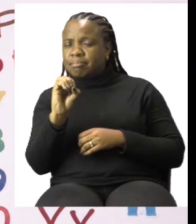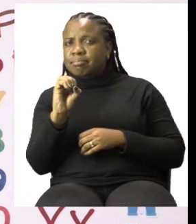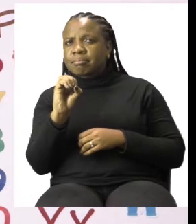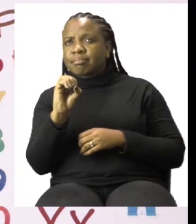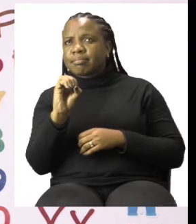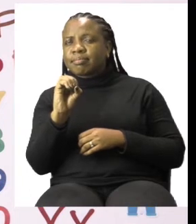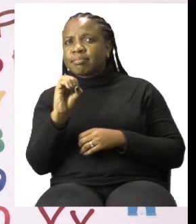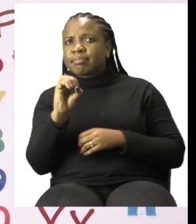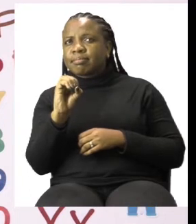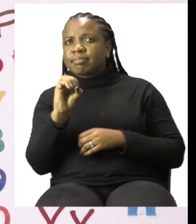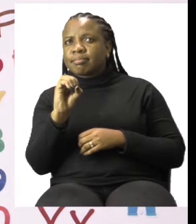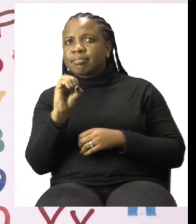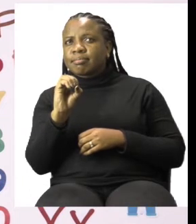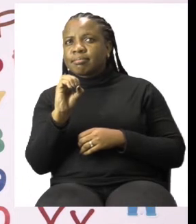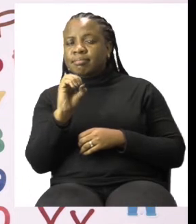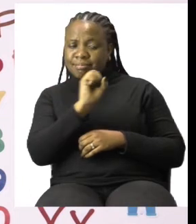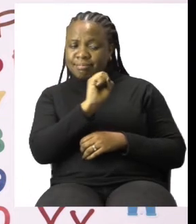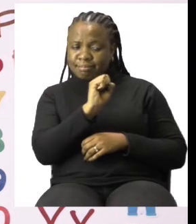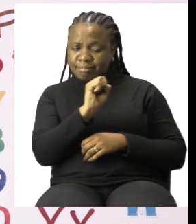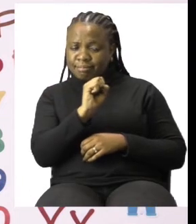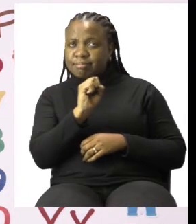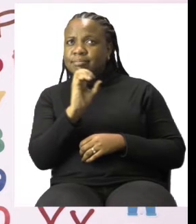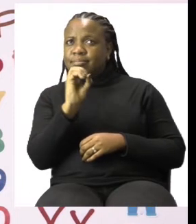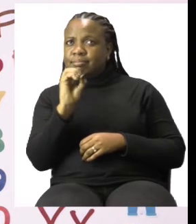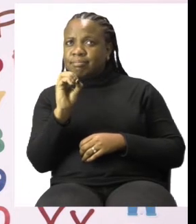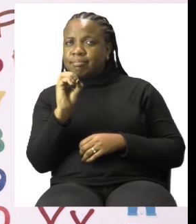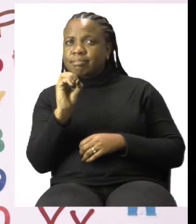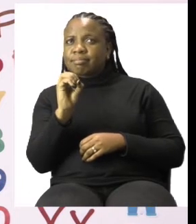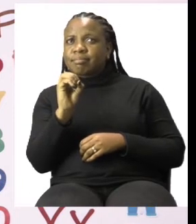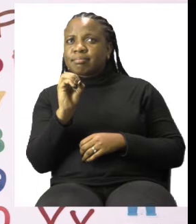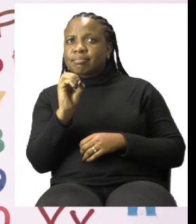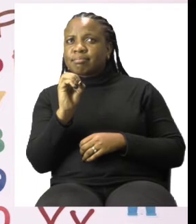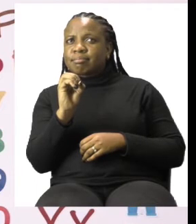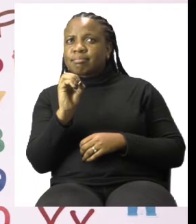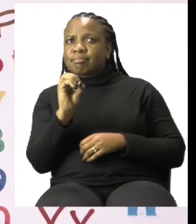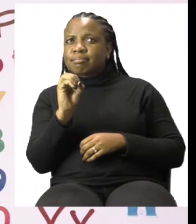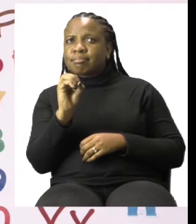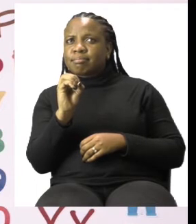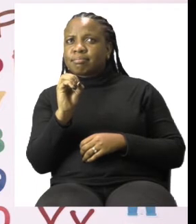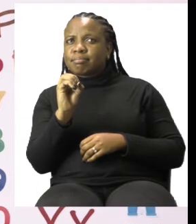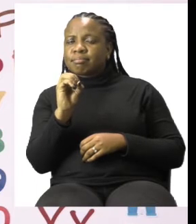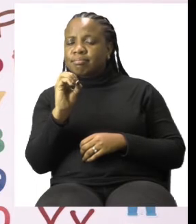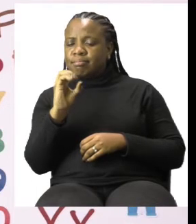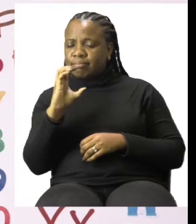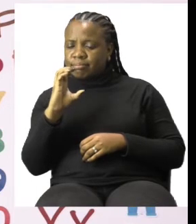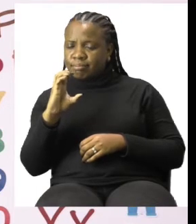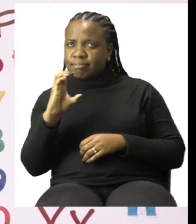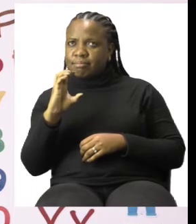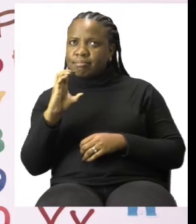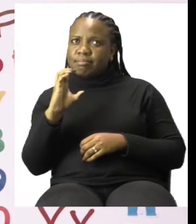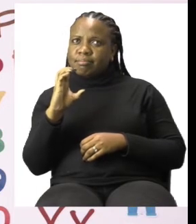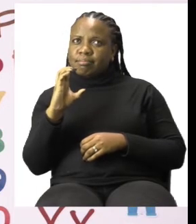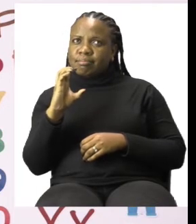sound, the O sound, and we have an O for that one. Then we have our K sound. Now that one